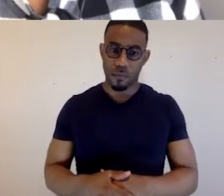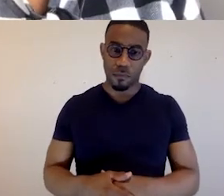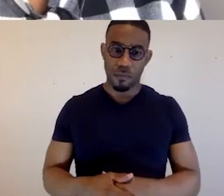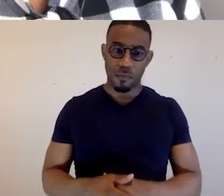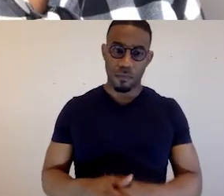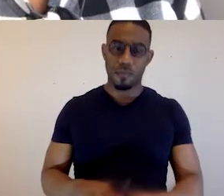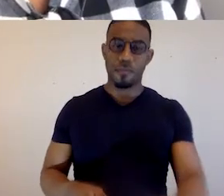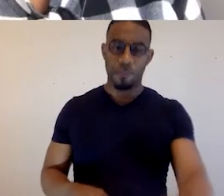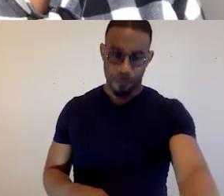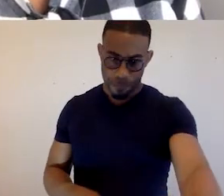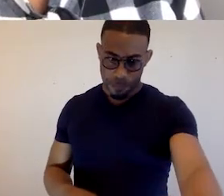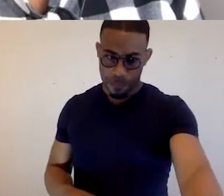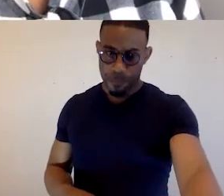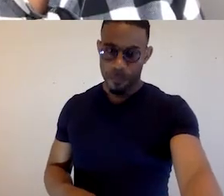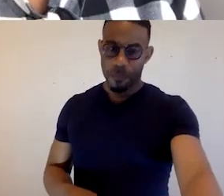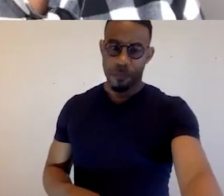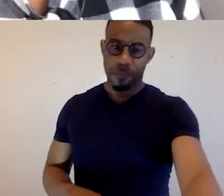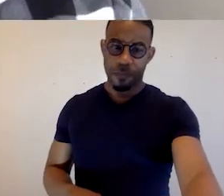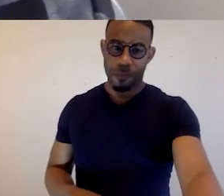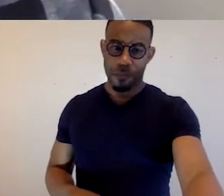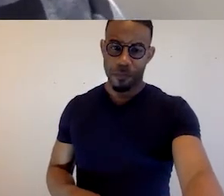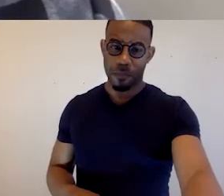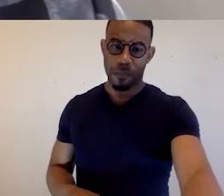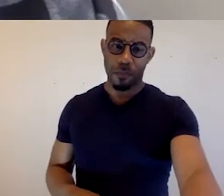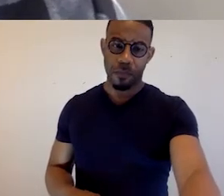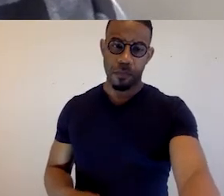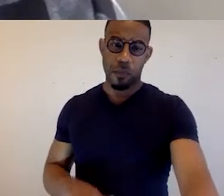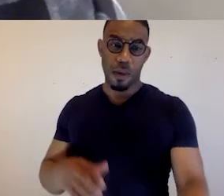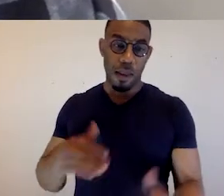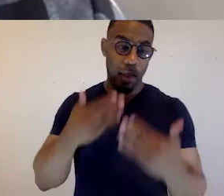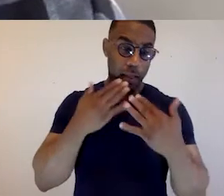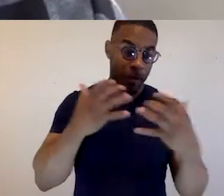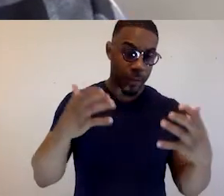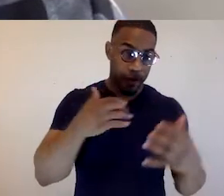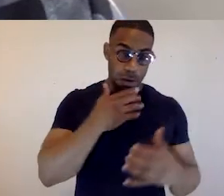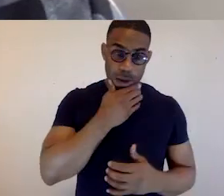away. Thank you so much.